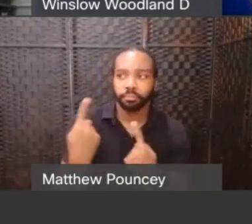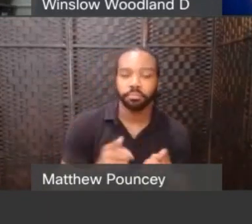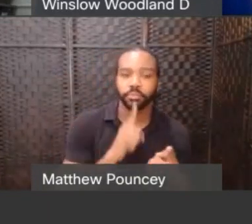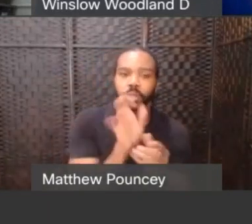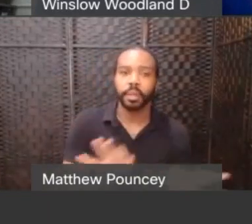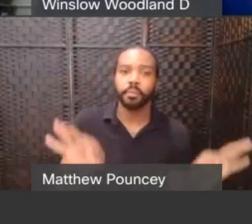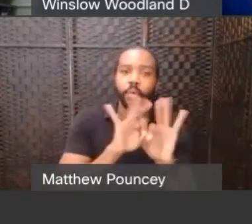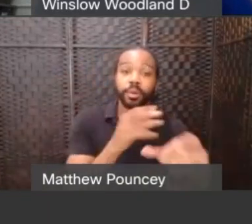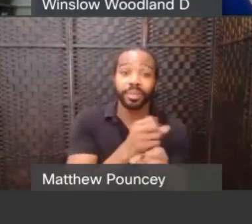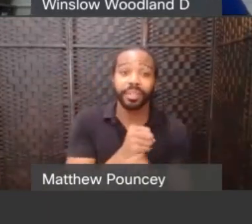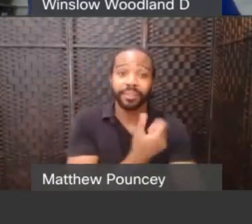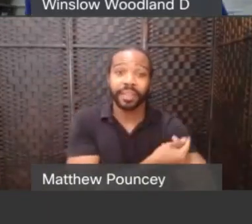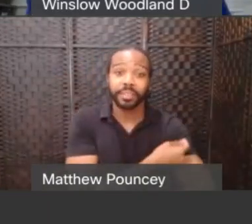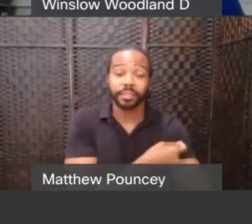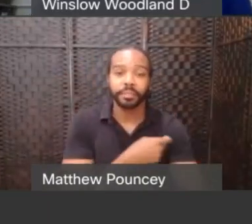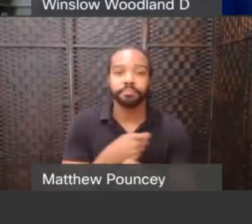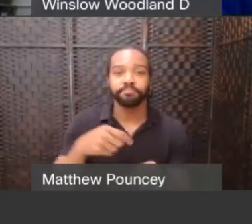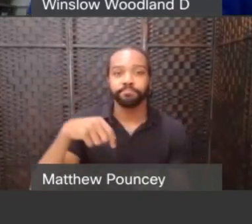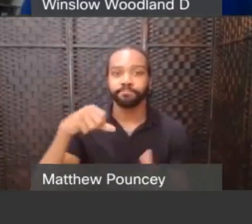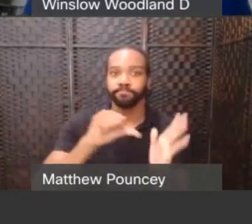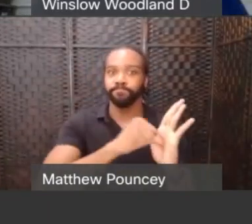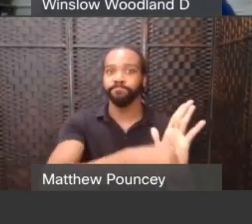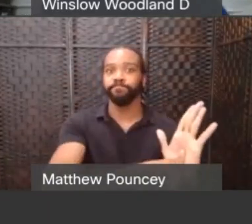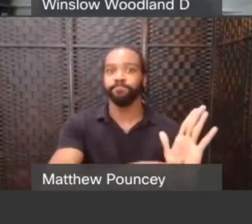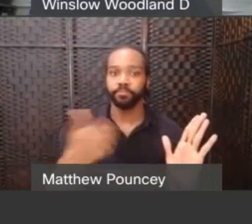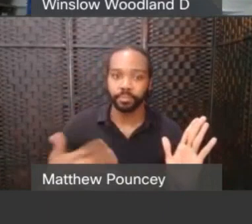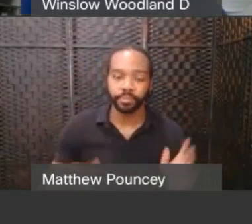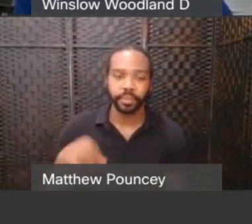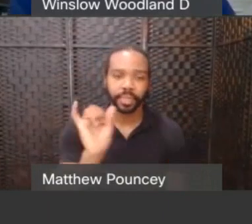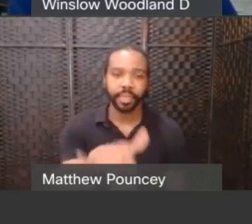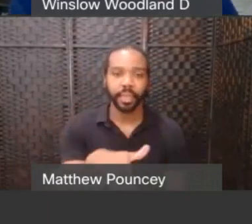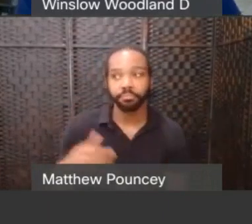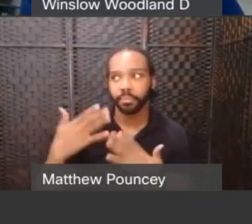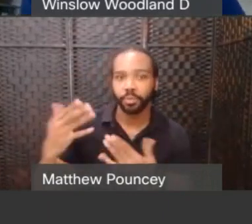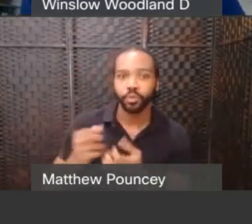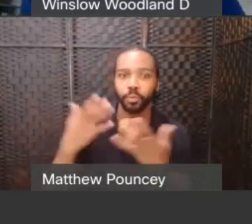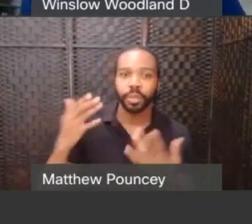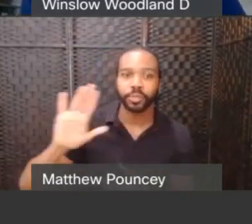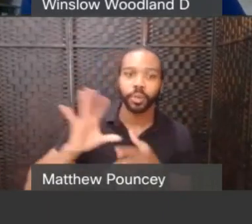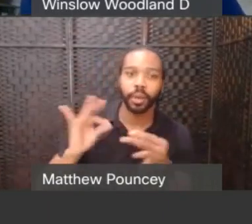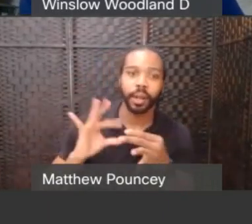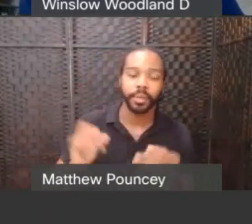vaccinated! Exclamation point for emphasis. Thank you so much for that comment.